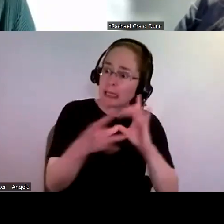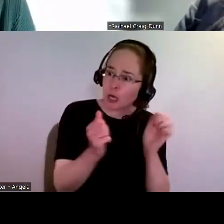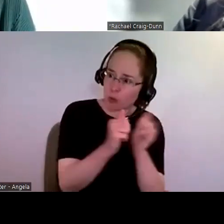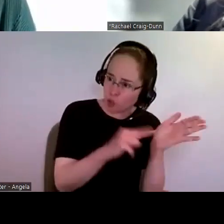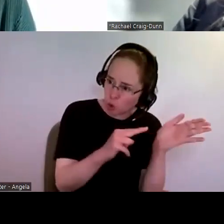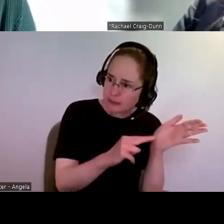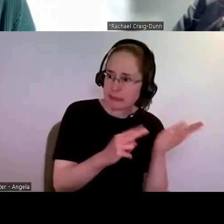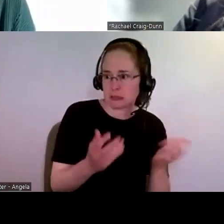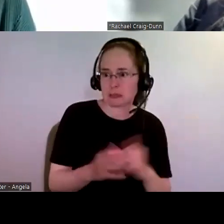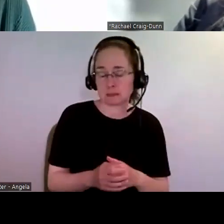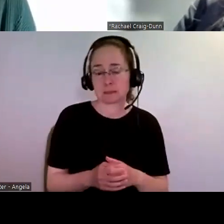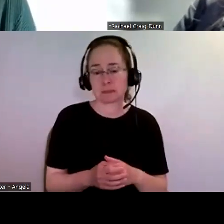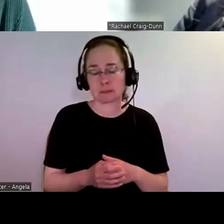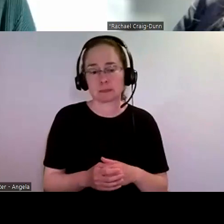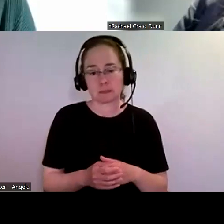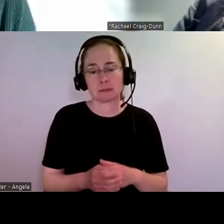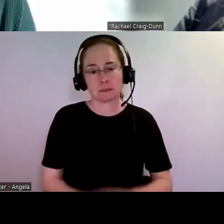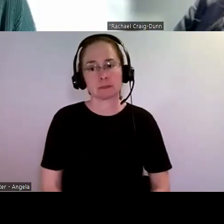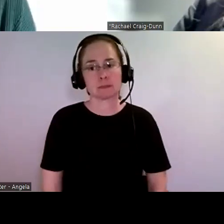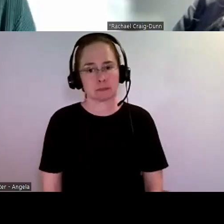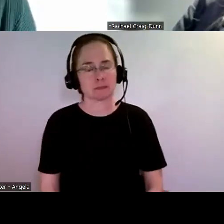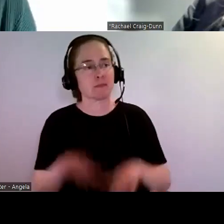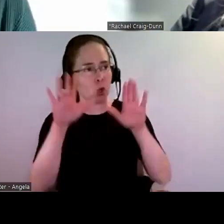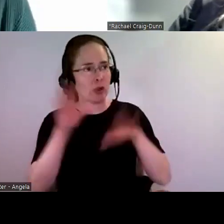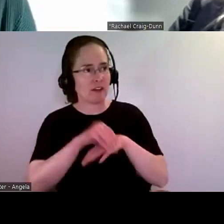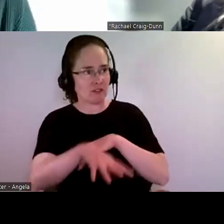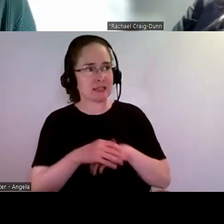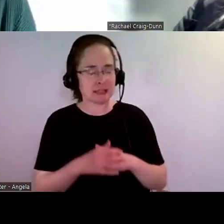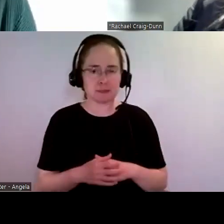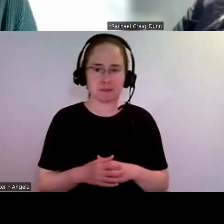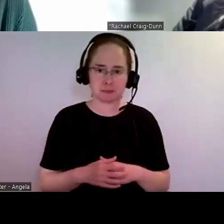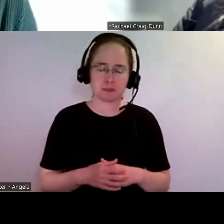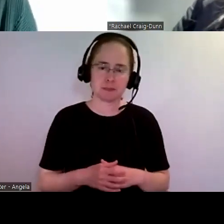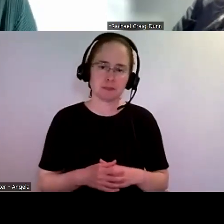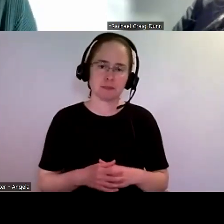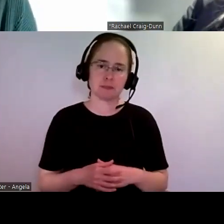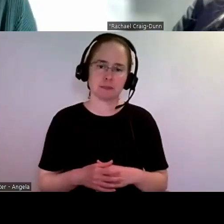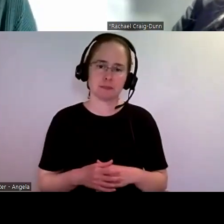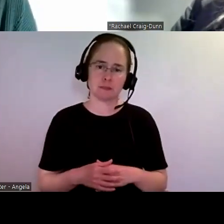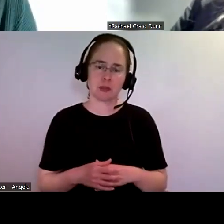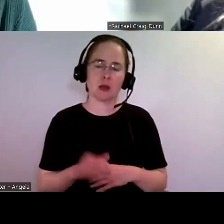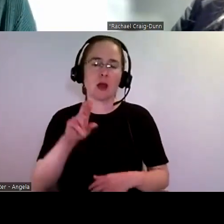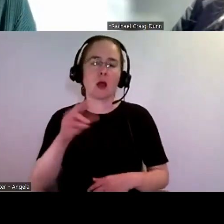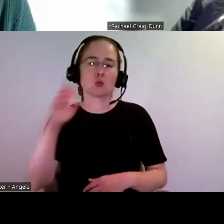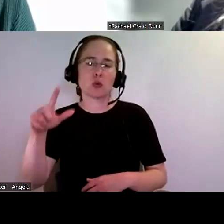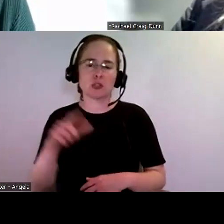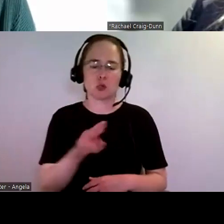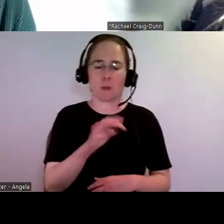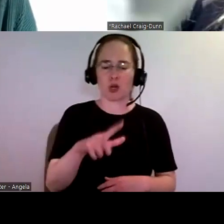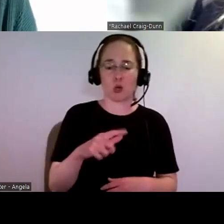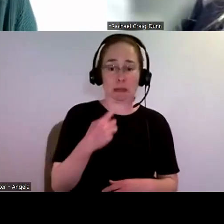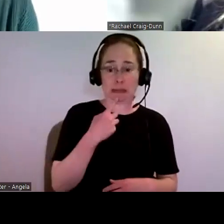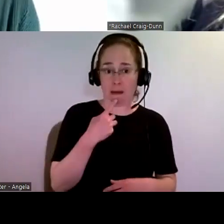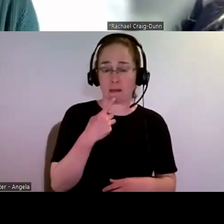all else fails. Great advice. Something I heard from Rachel and Muriel just now,